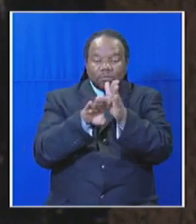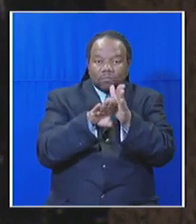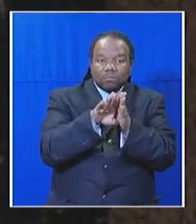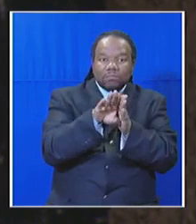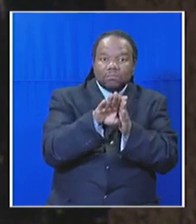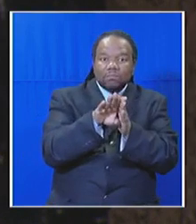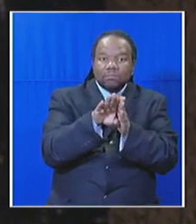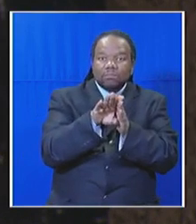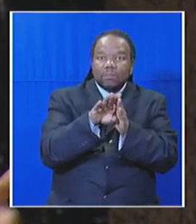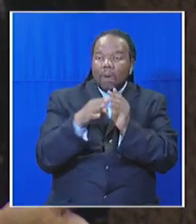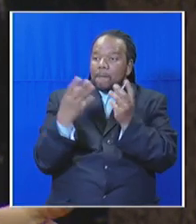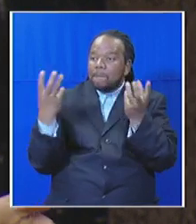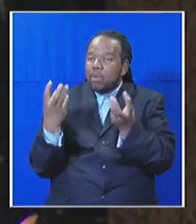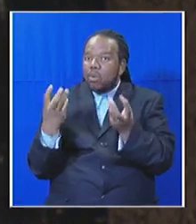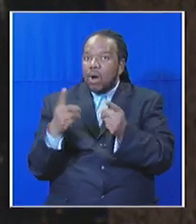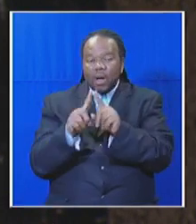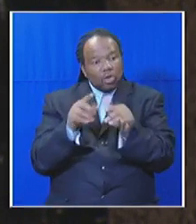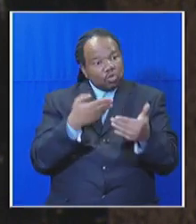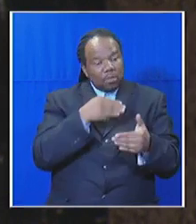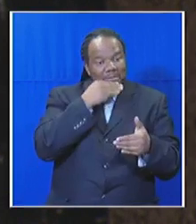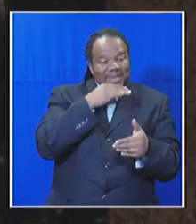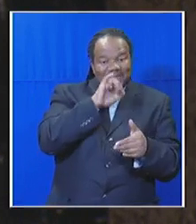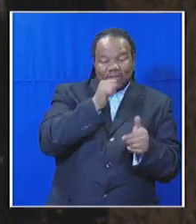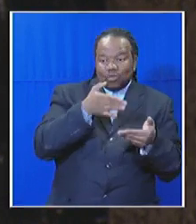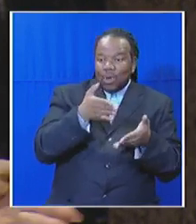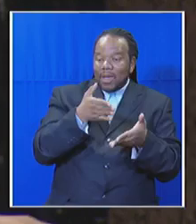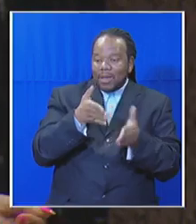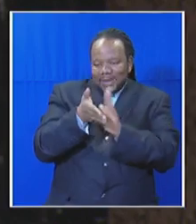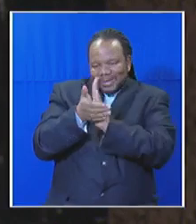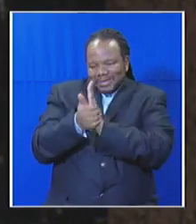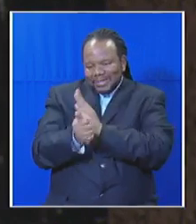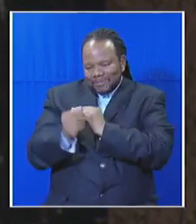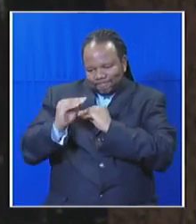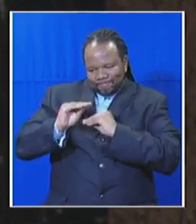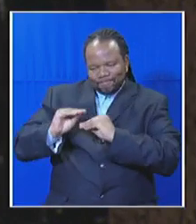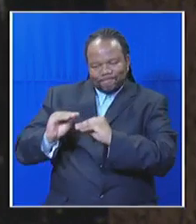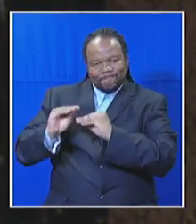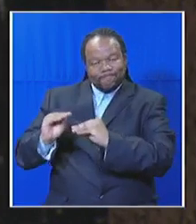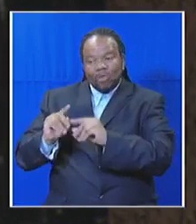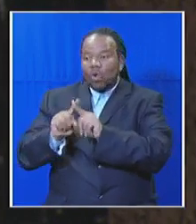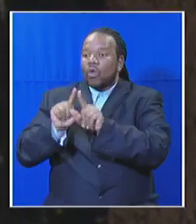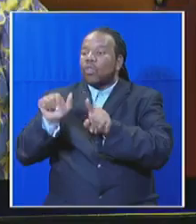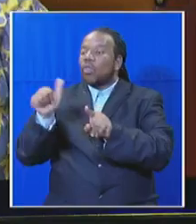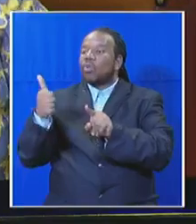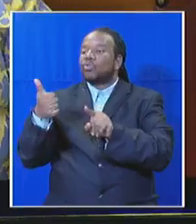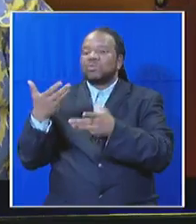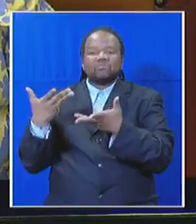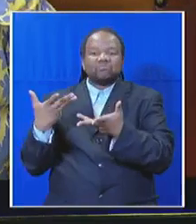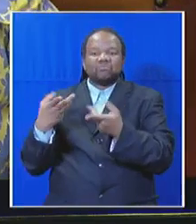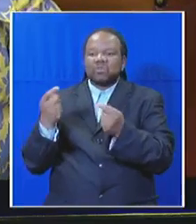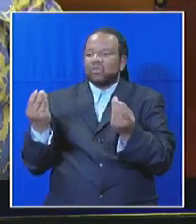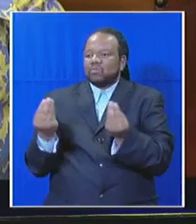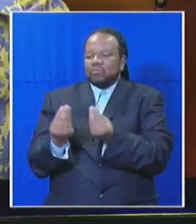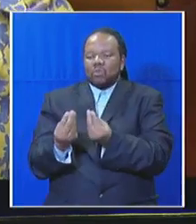transfer skills for operational and developmental agendas of these emerging economies. Thank you.